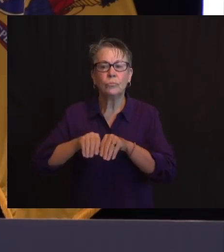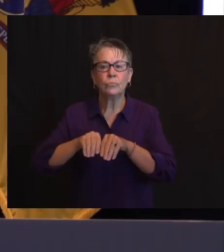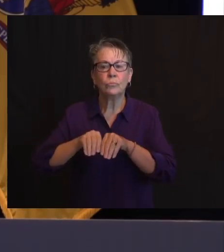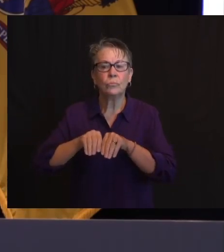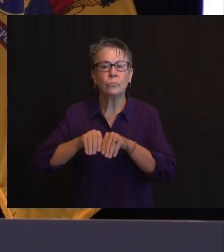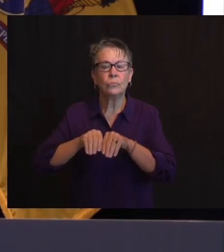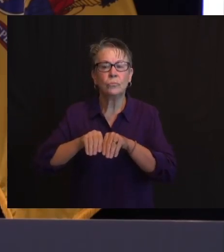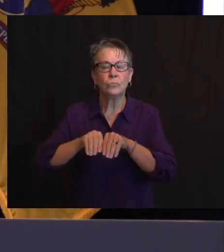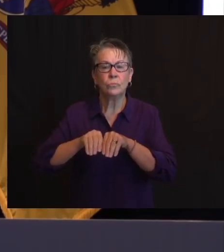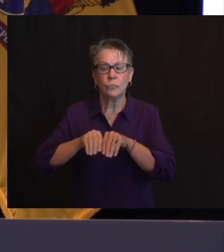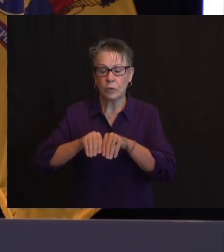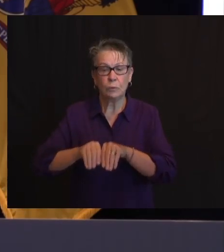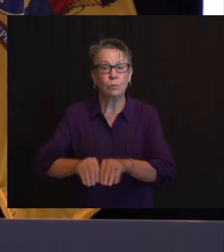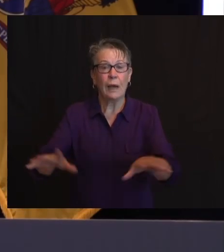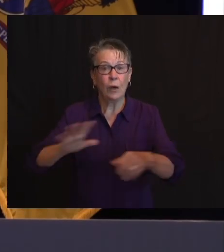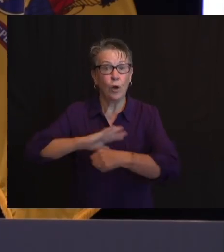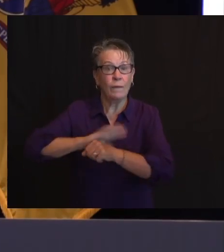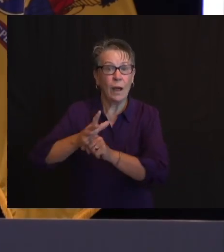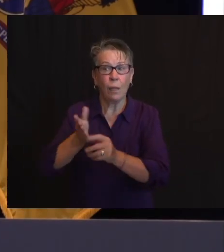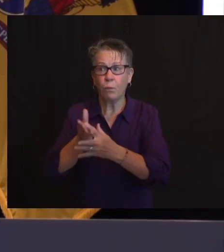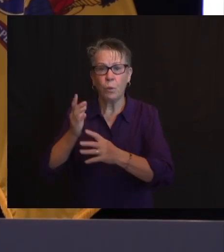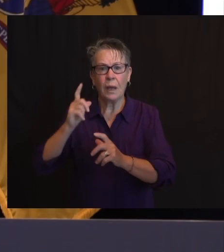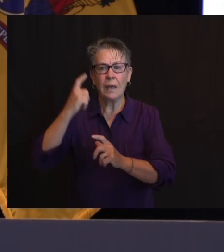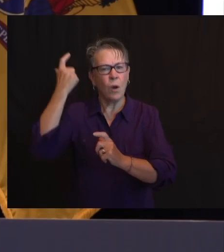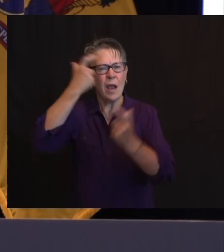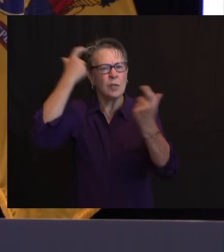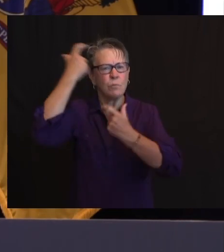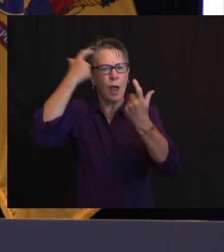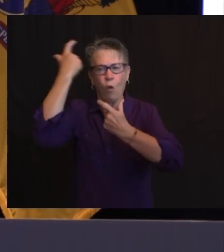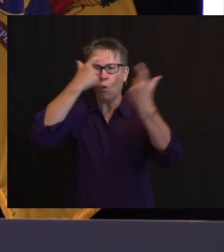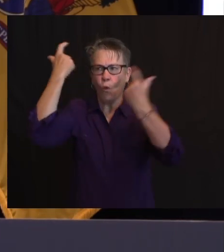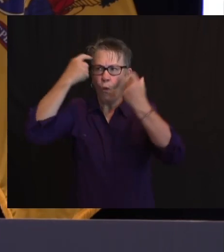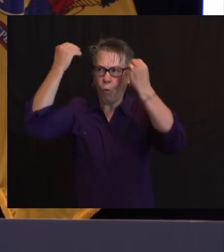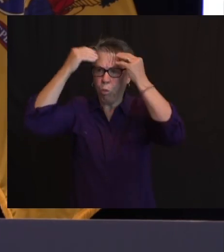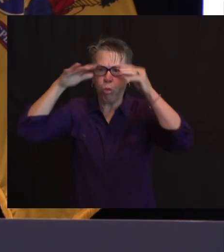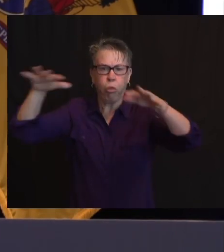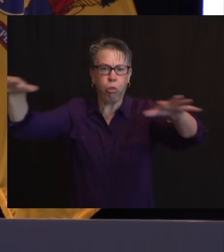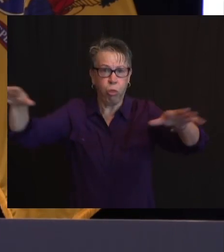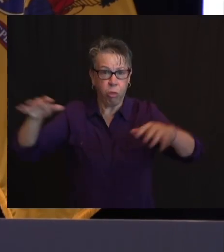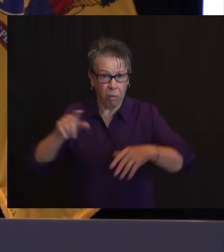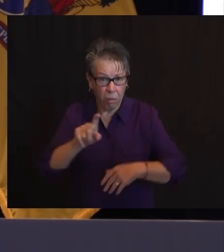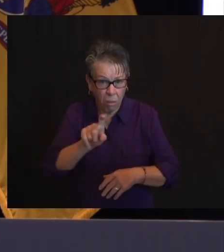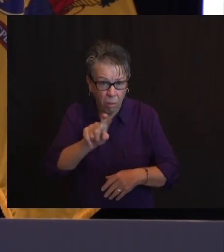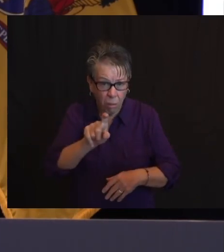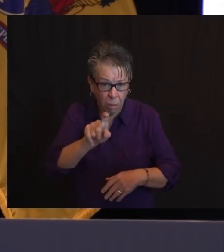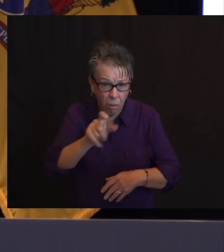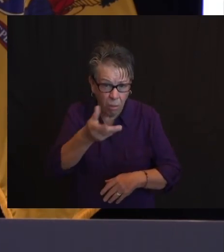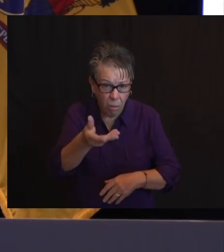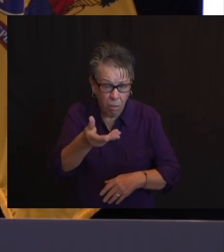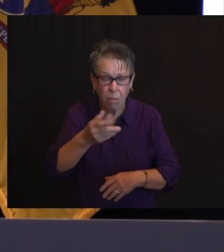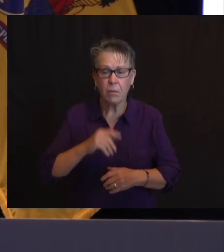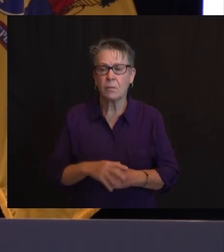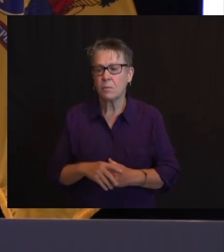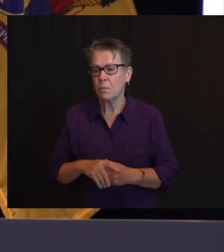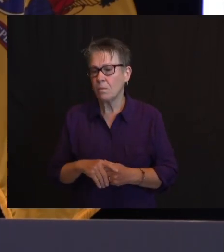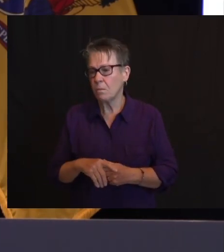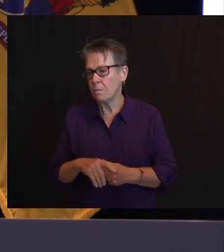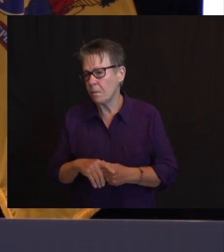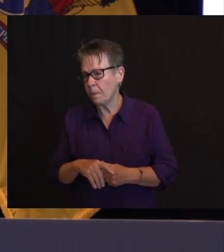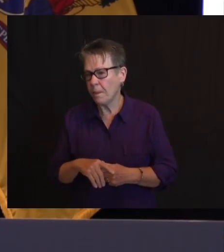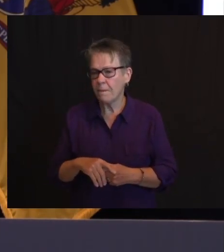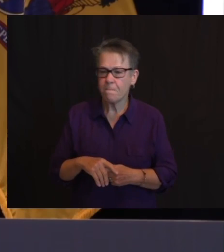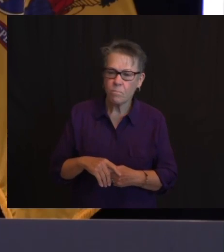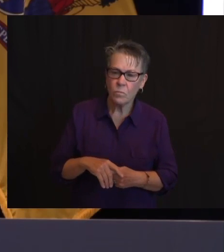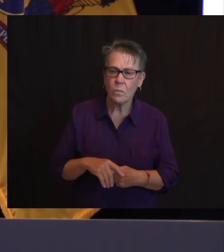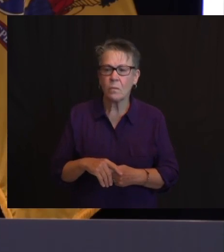guidelines generally and specifically for in-school education? And if anybody on stage would like, it would be great if you could reiterate how